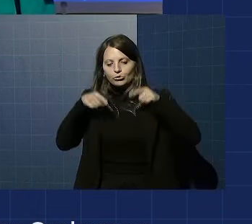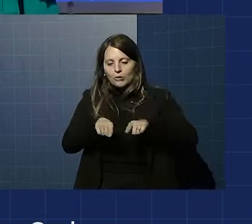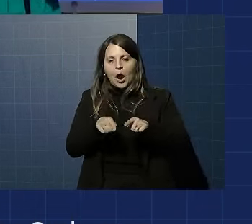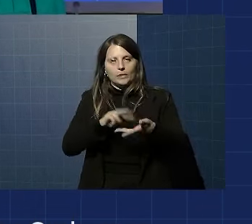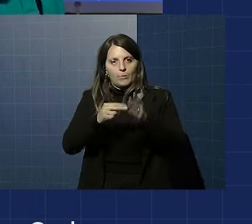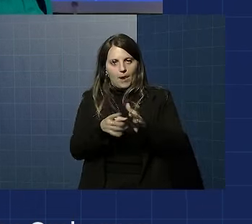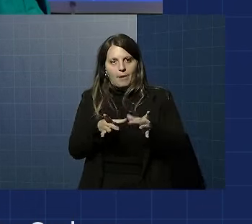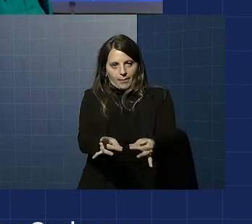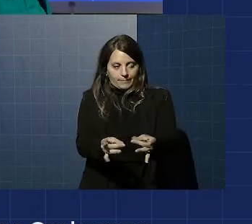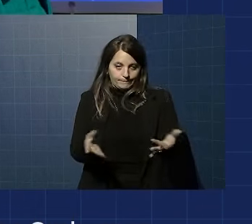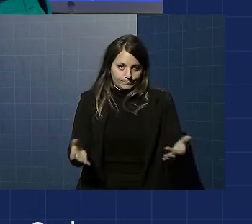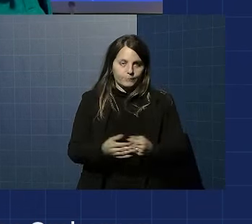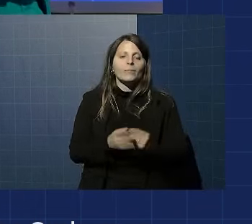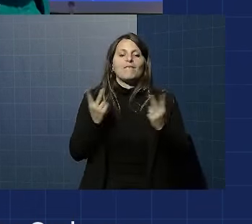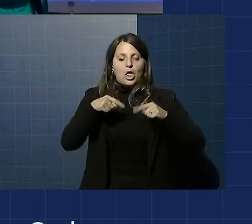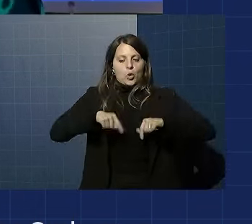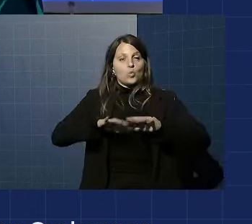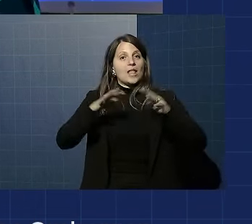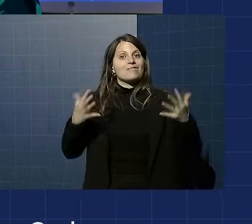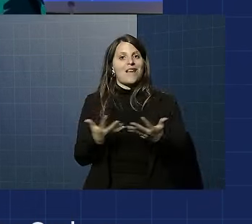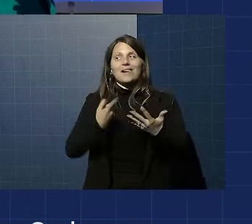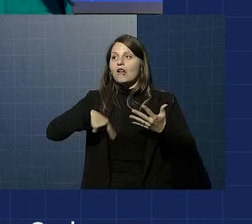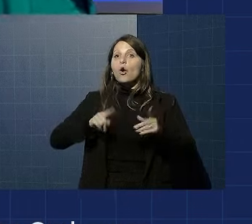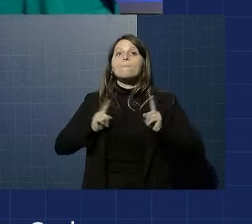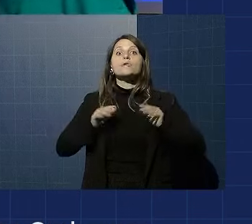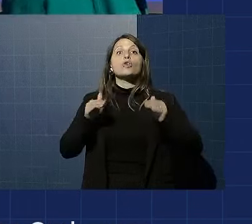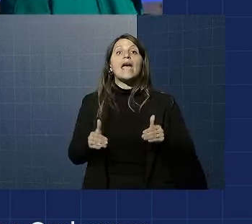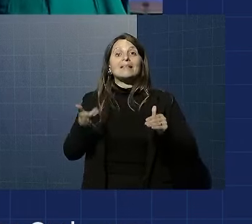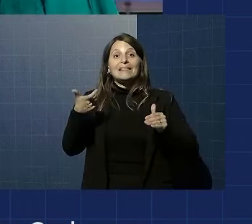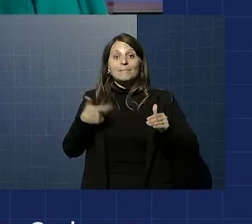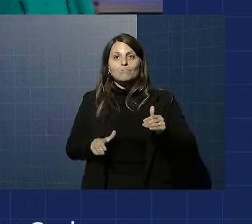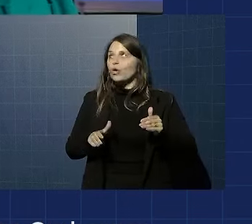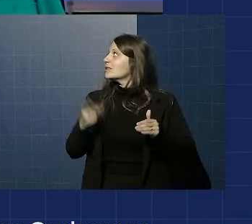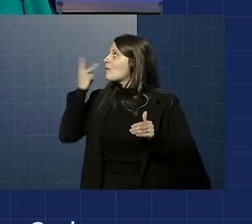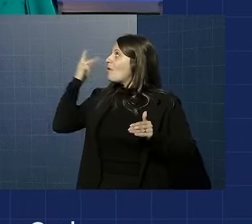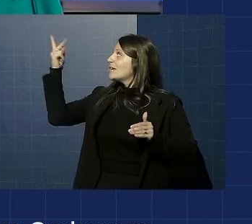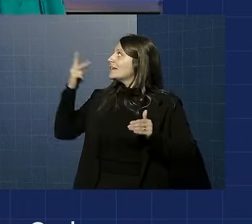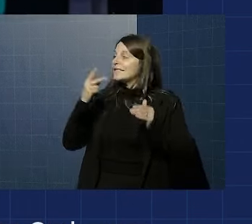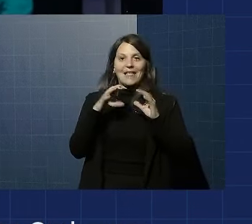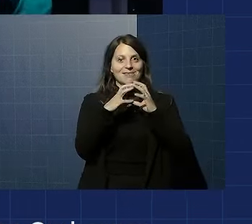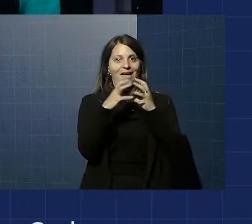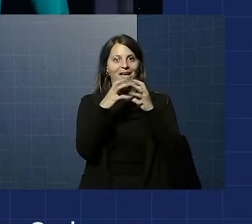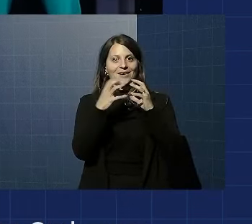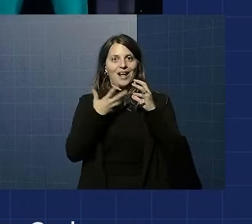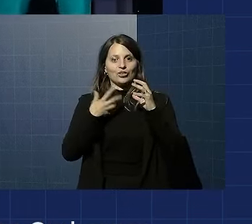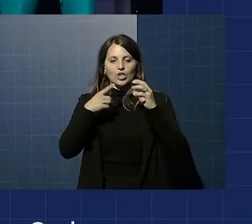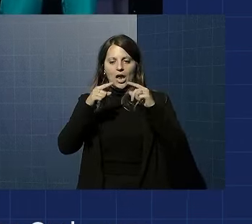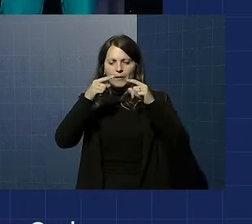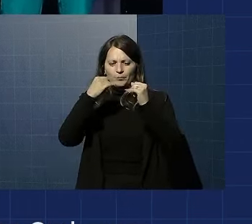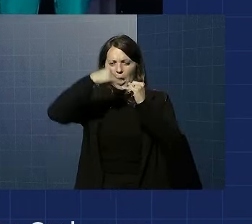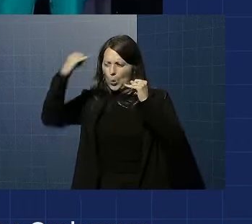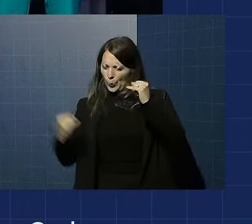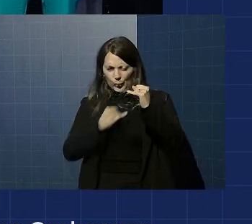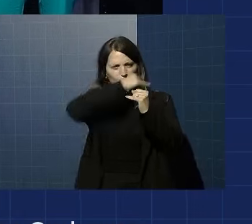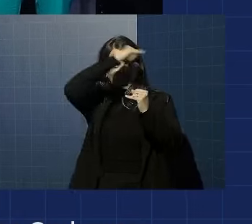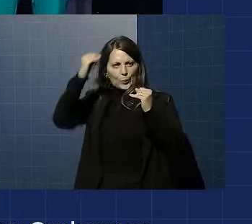field around it. You can see it in the blue lines. And you can see that it pushes away a little bit the radiation that we get